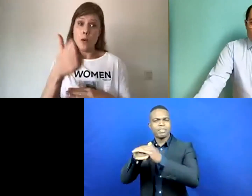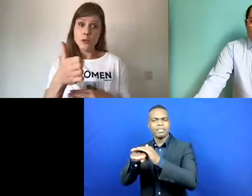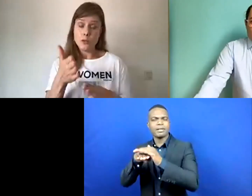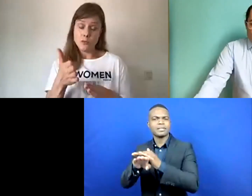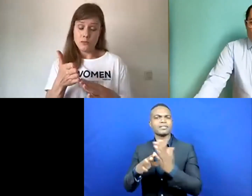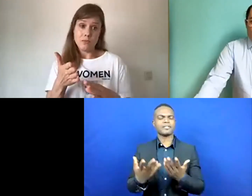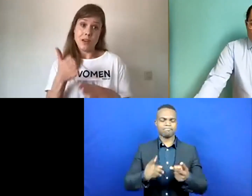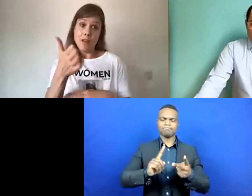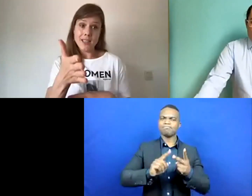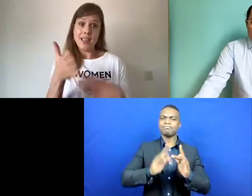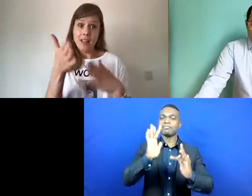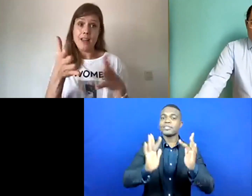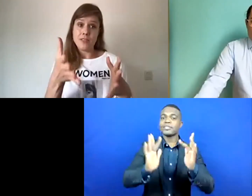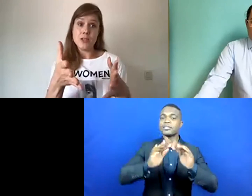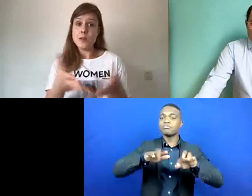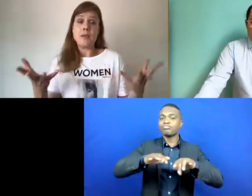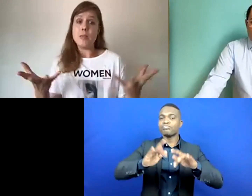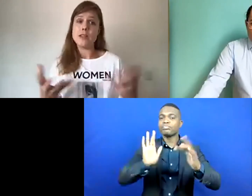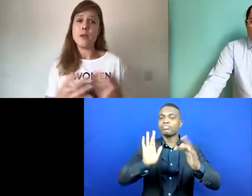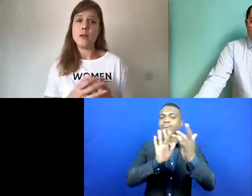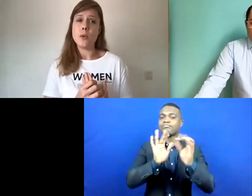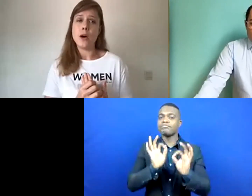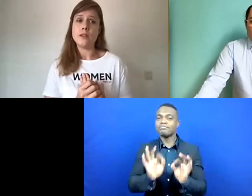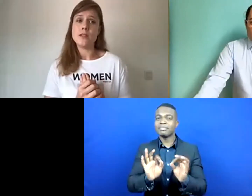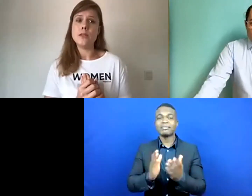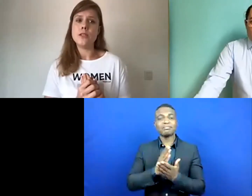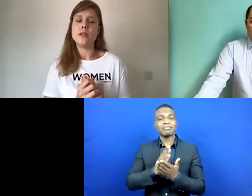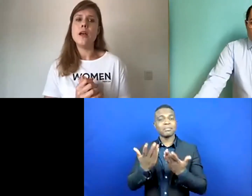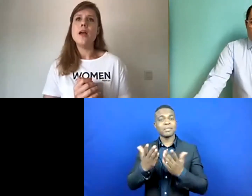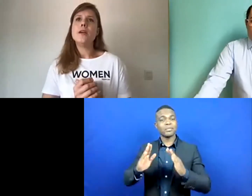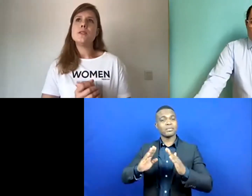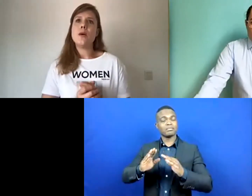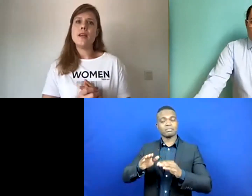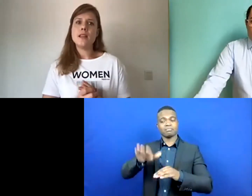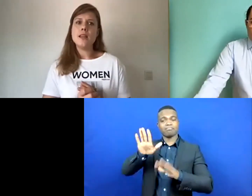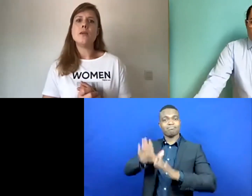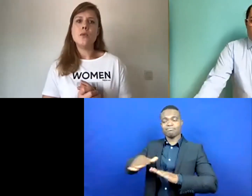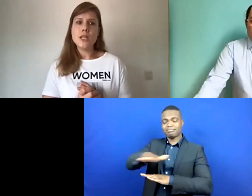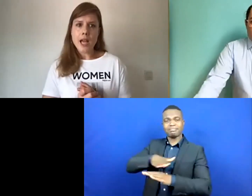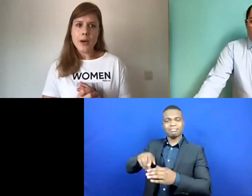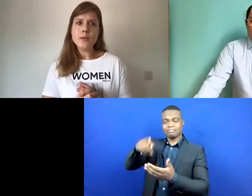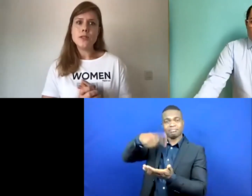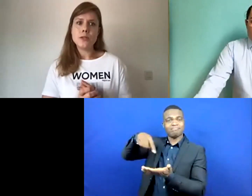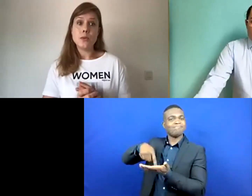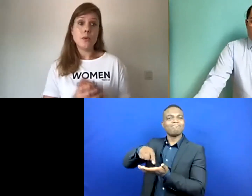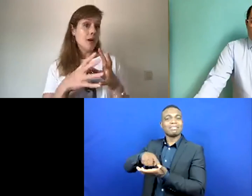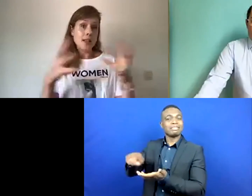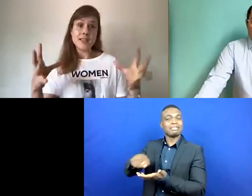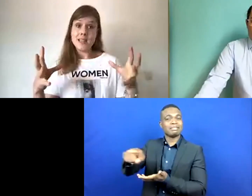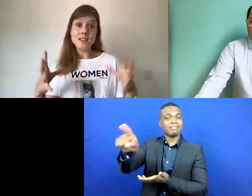go directly live interpreting because there was no other solution. So I think reach out